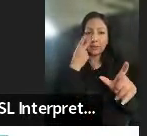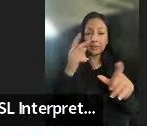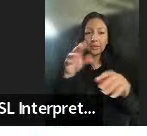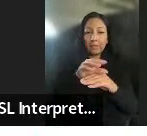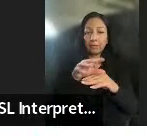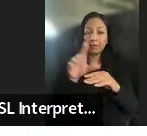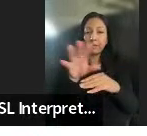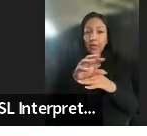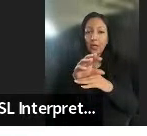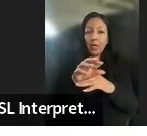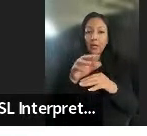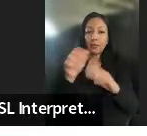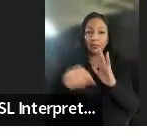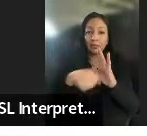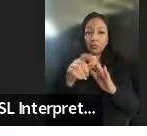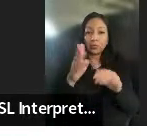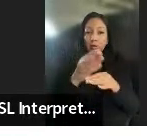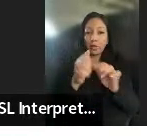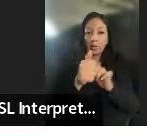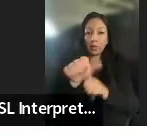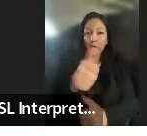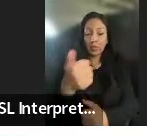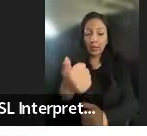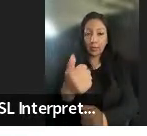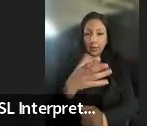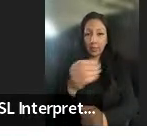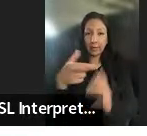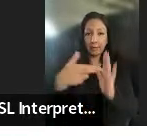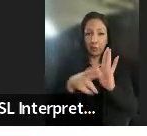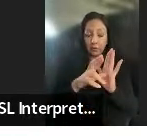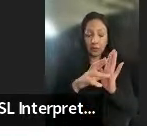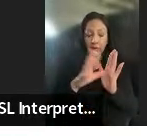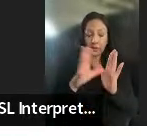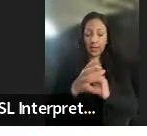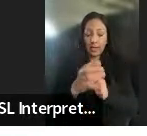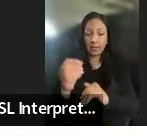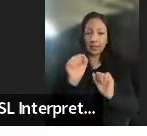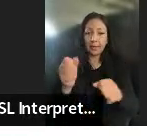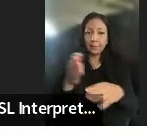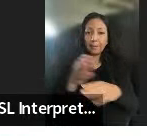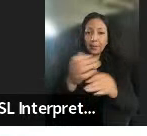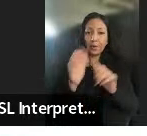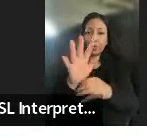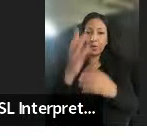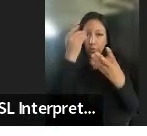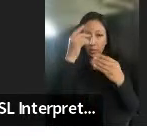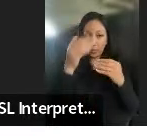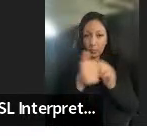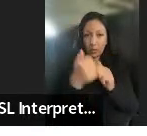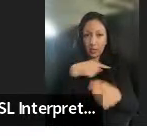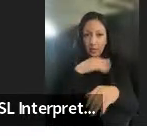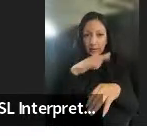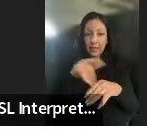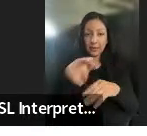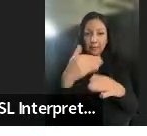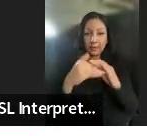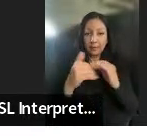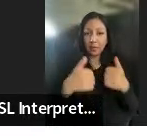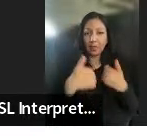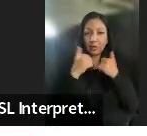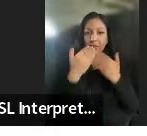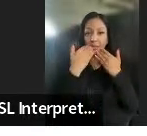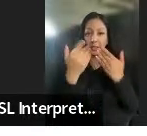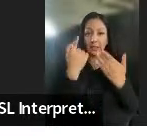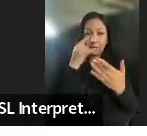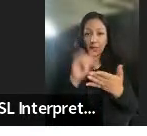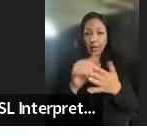this session or share that with others and review it and share your thoughts with us at the email address there. Thanks very much for that